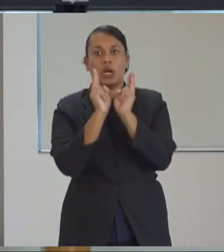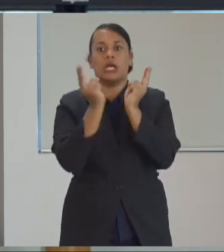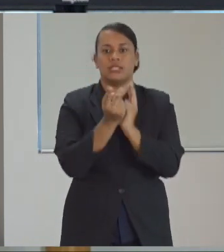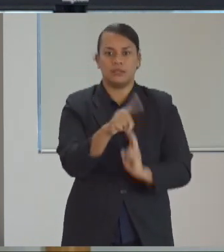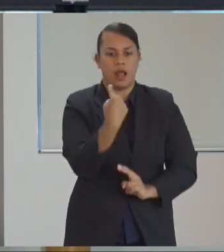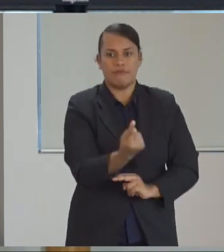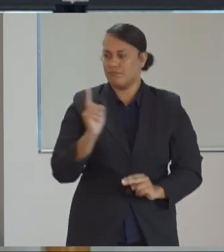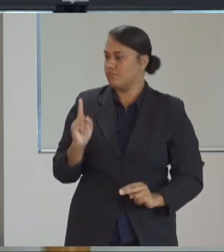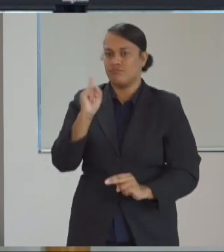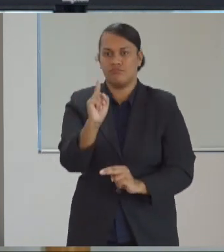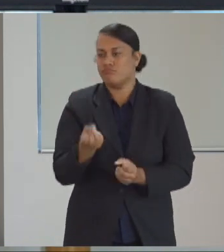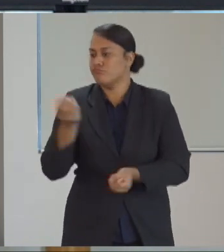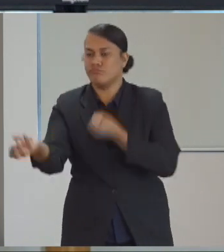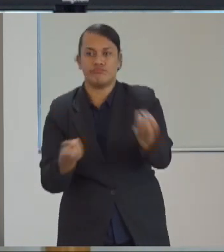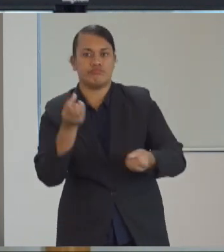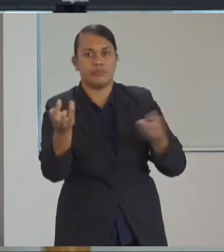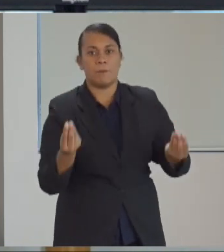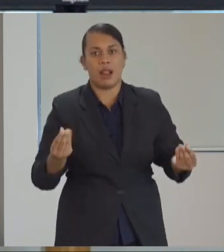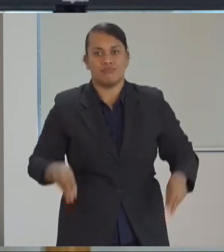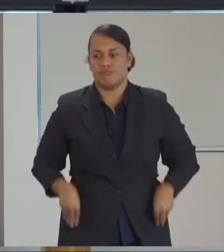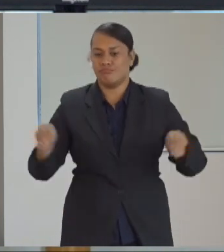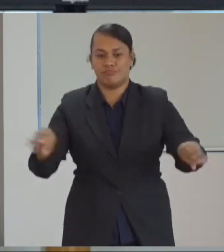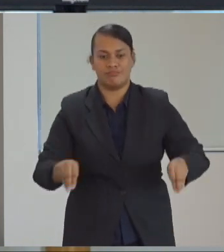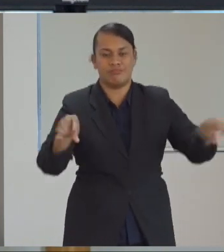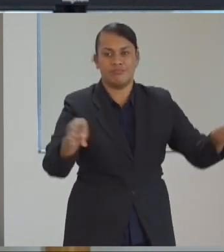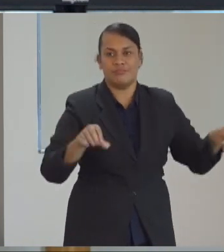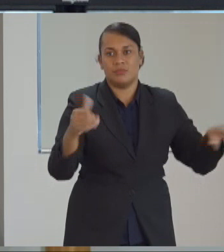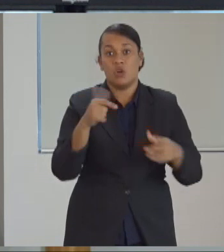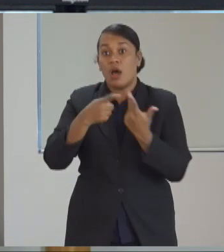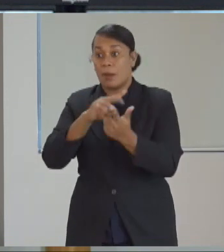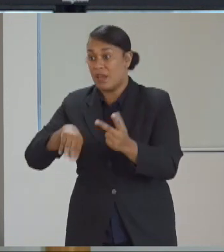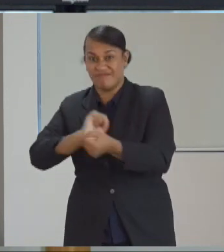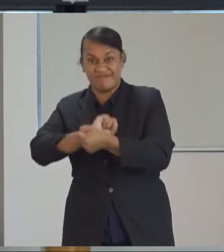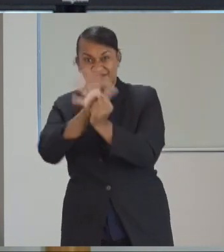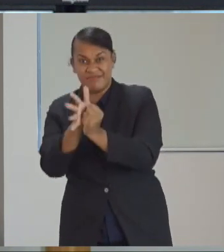date, regarding, at least in particular, regarding this pandemic.